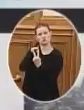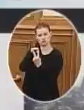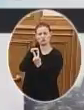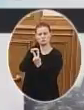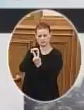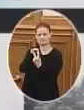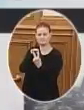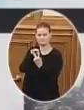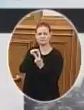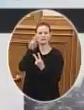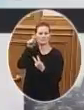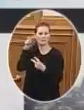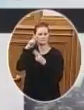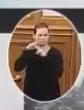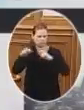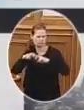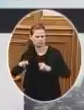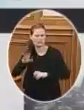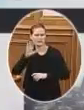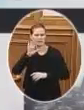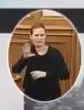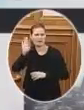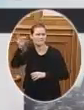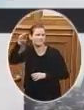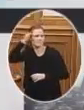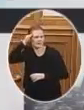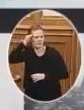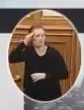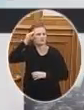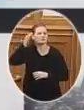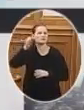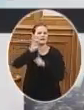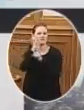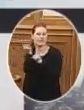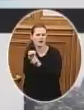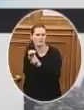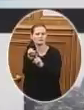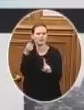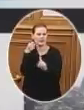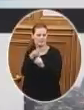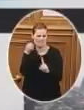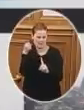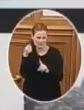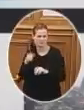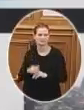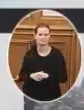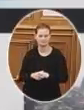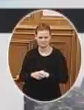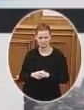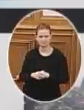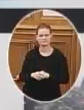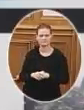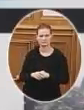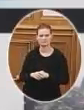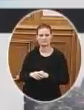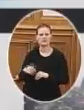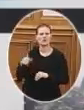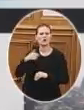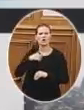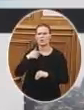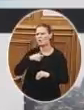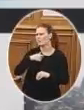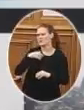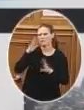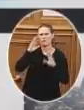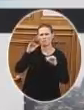look at potential environmental impacts on federal property. And then we expect to have a finding of no significant impact in May